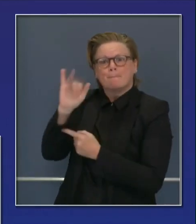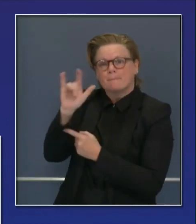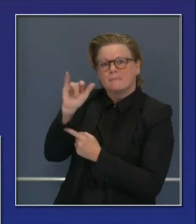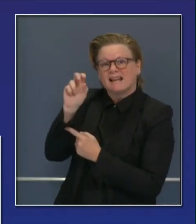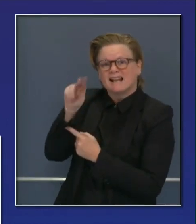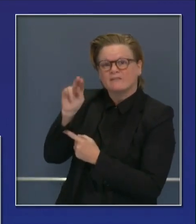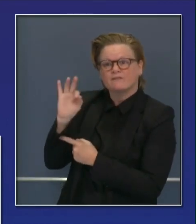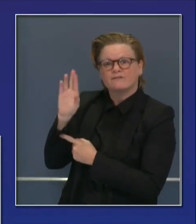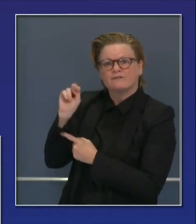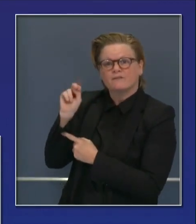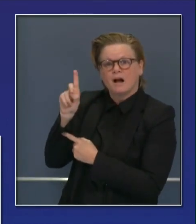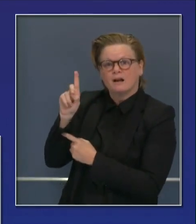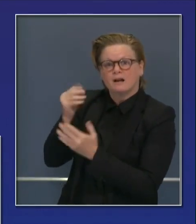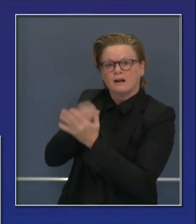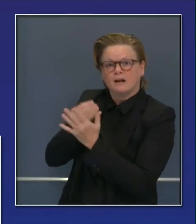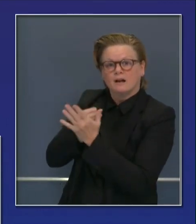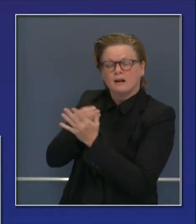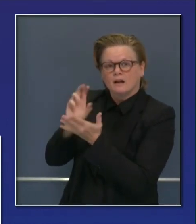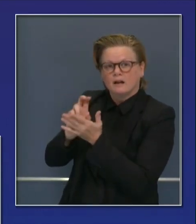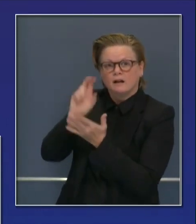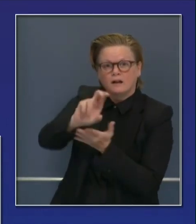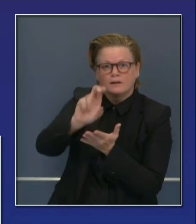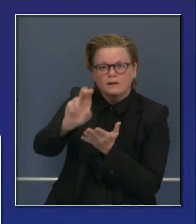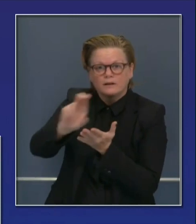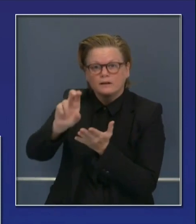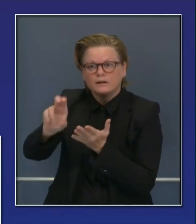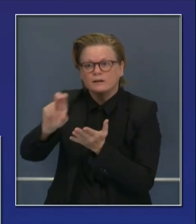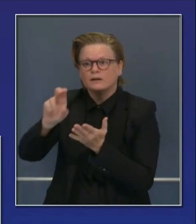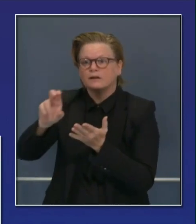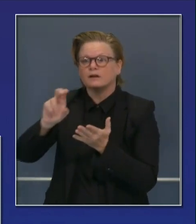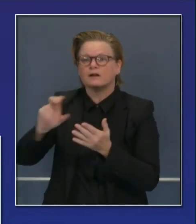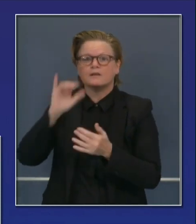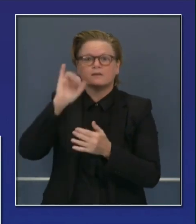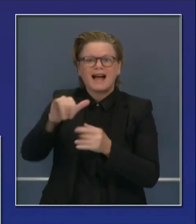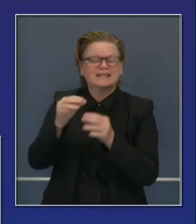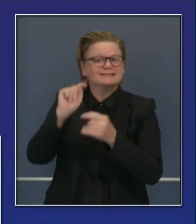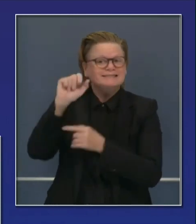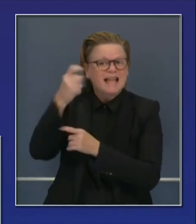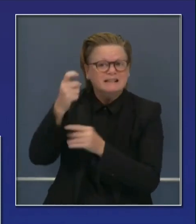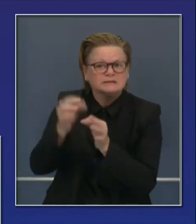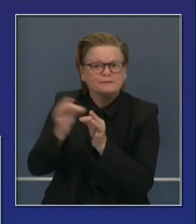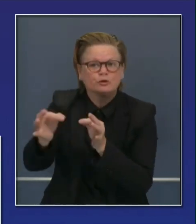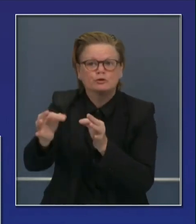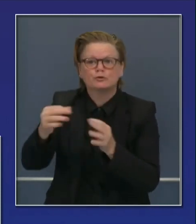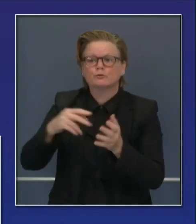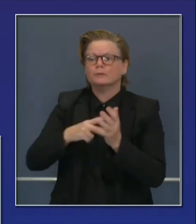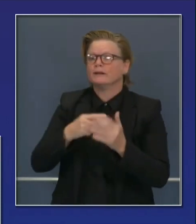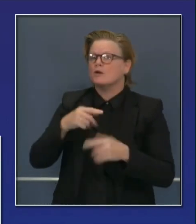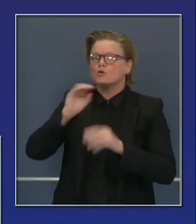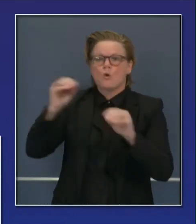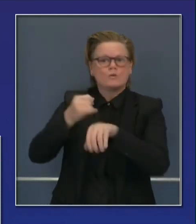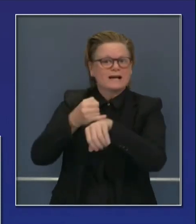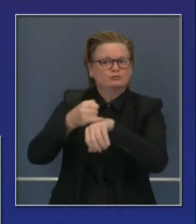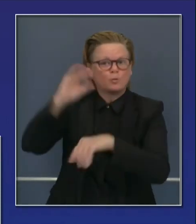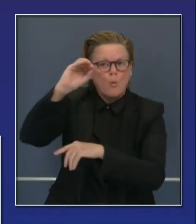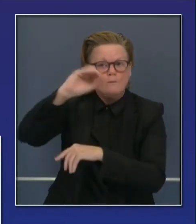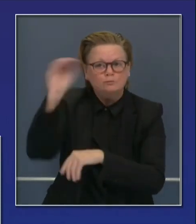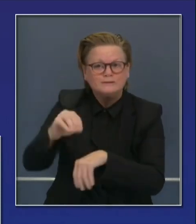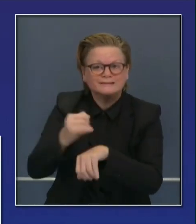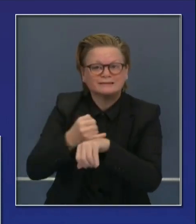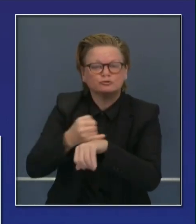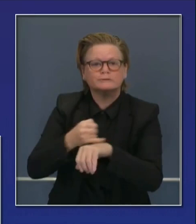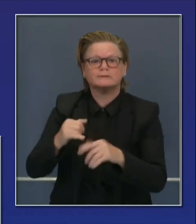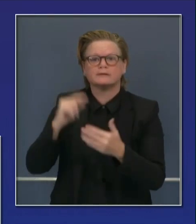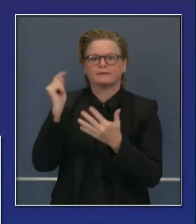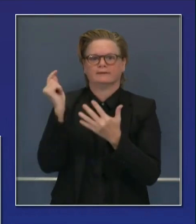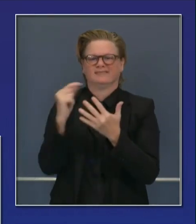in sales tax deferrals without interest and penalties. We are extending the ability to what we refer to